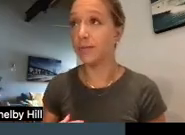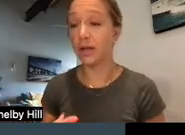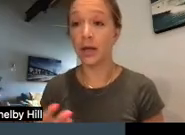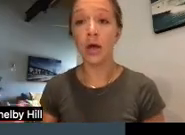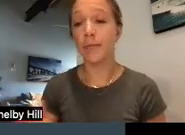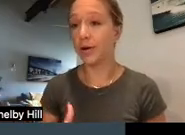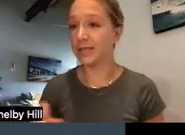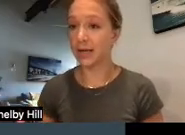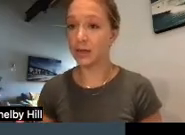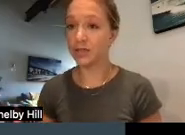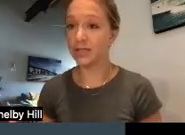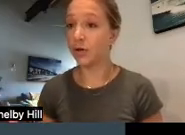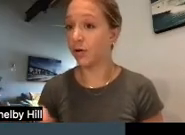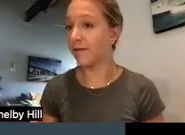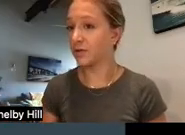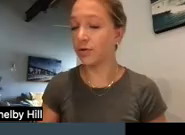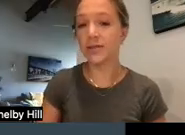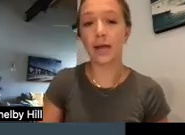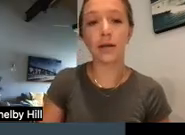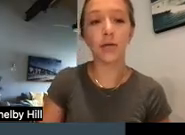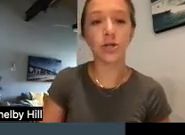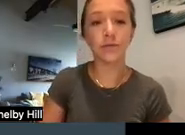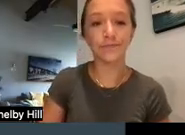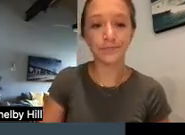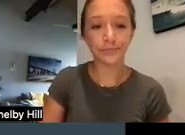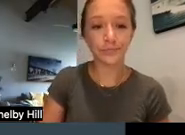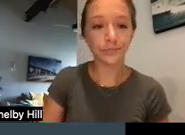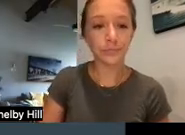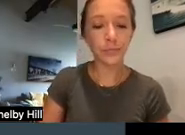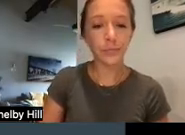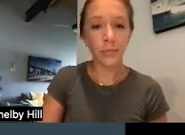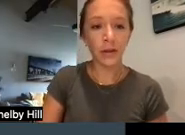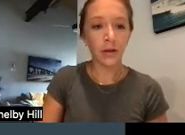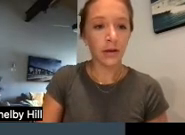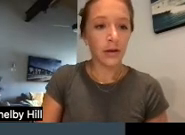or typically American Sign Language is either their first or their second language.